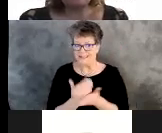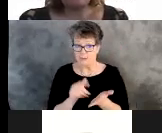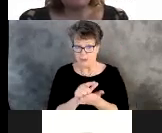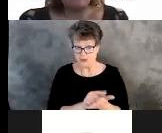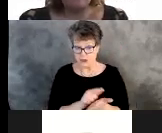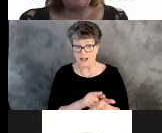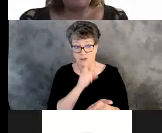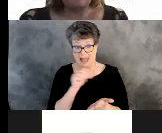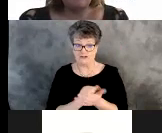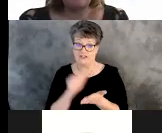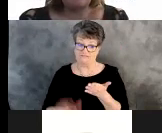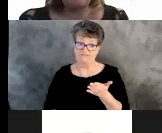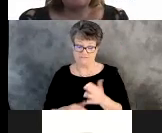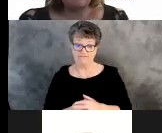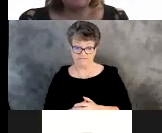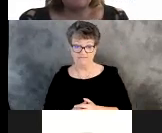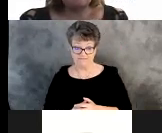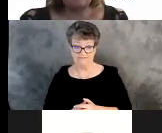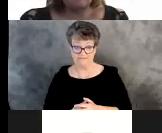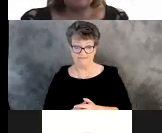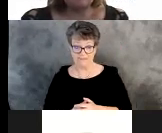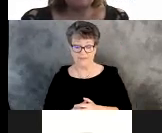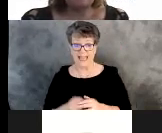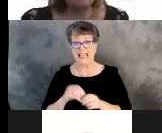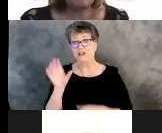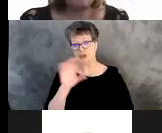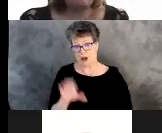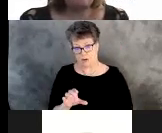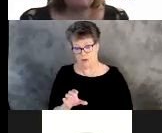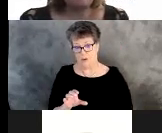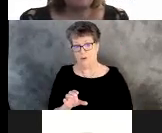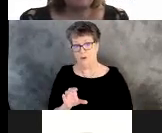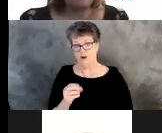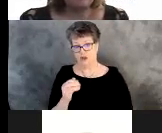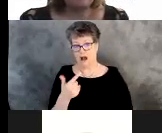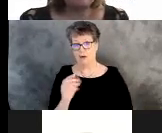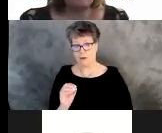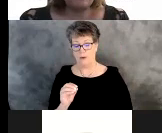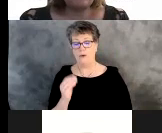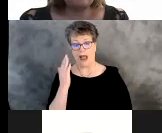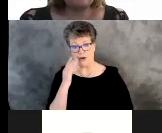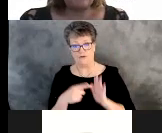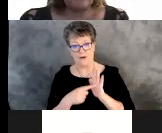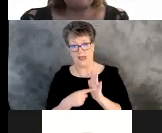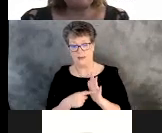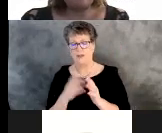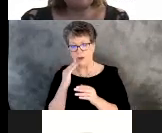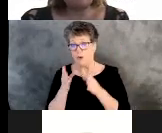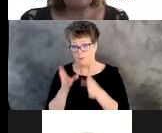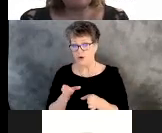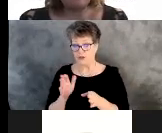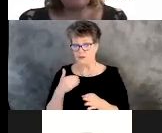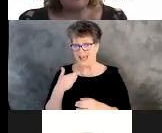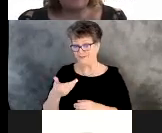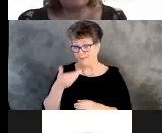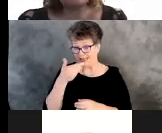actually struck down. In Chicago, for example, I know someone who was having pizza with